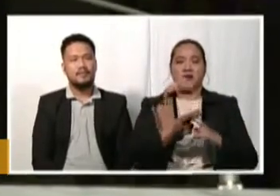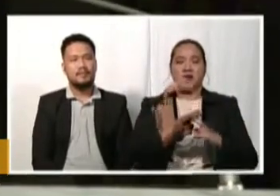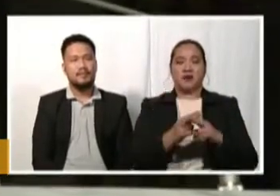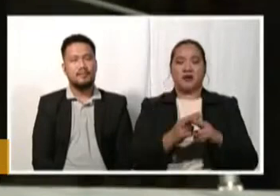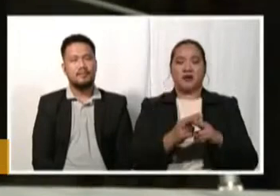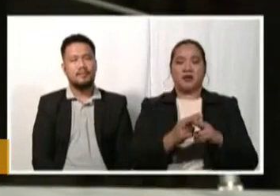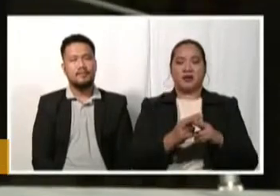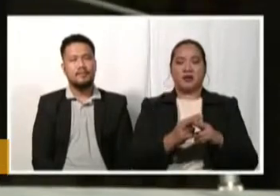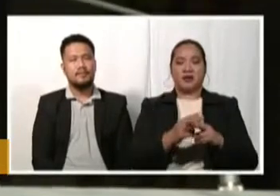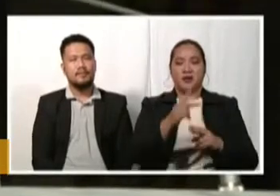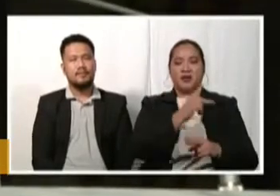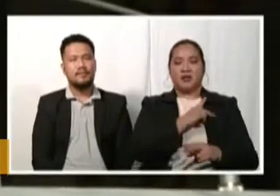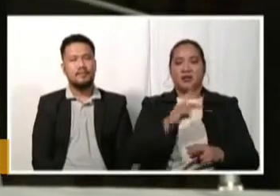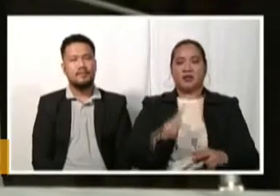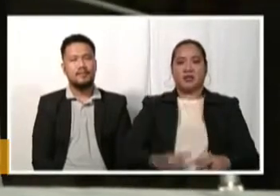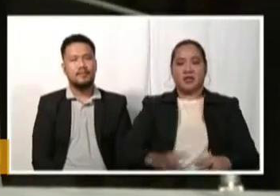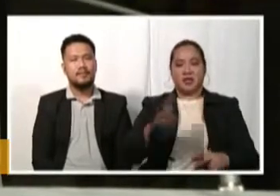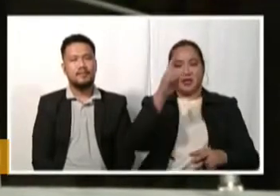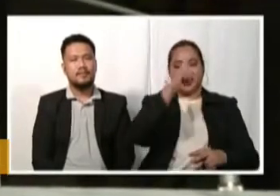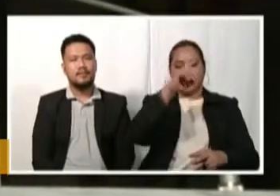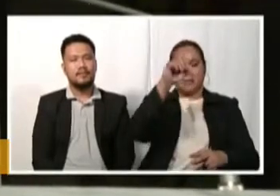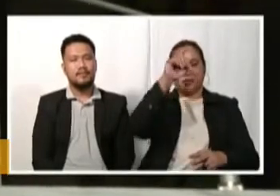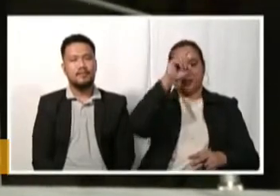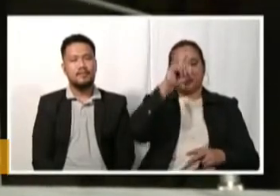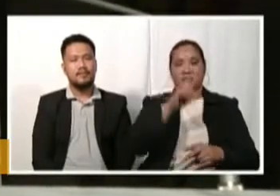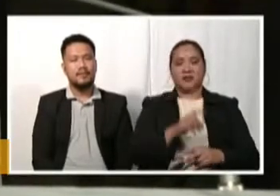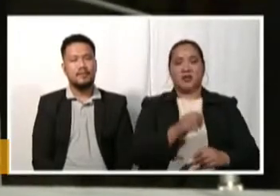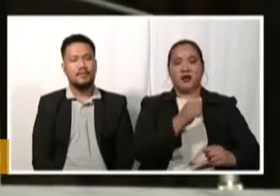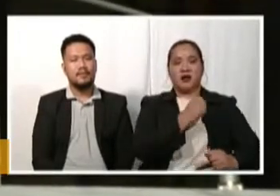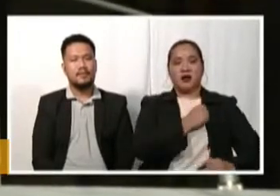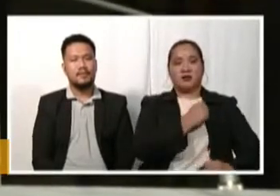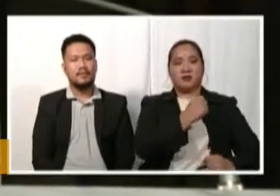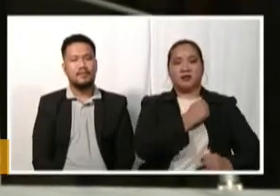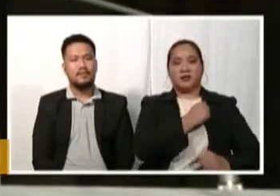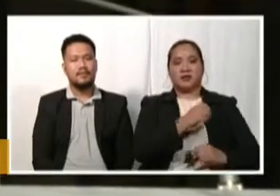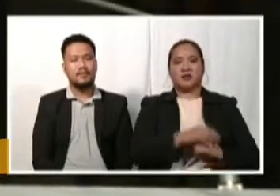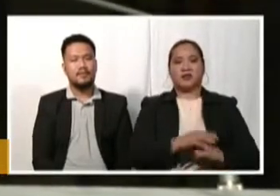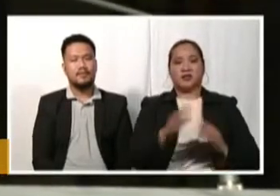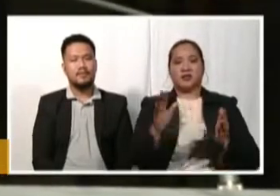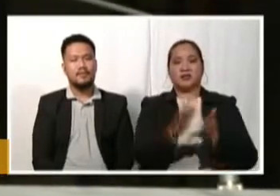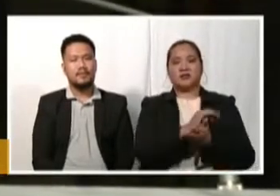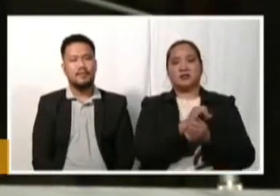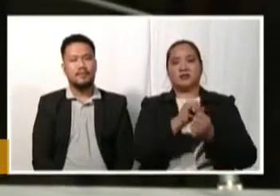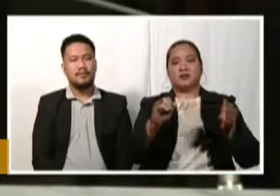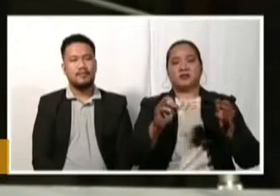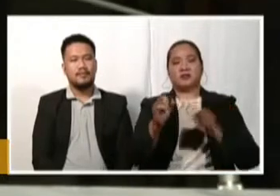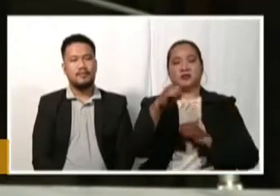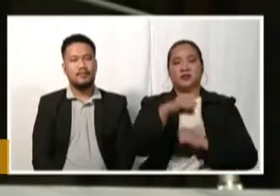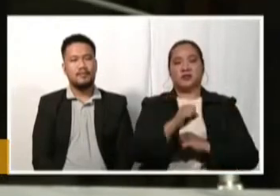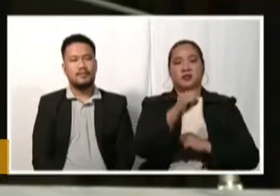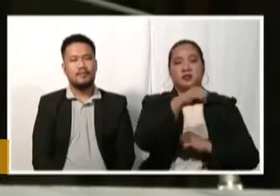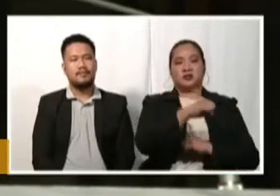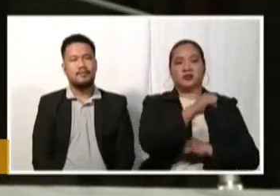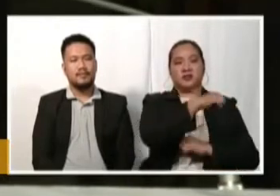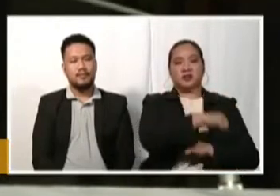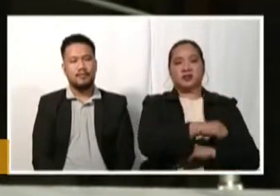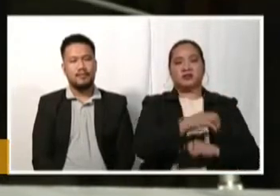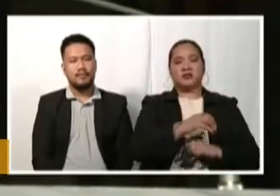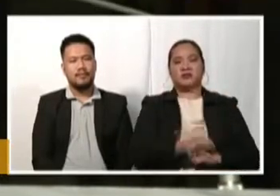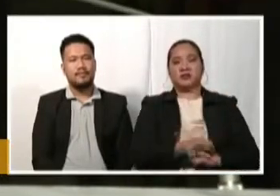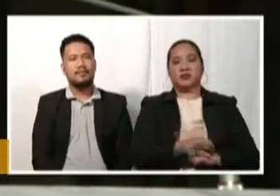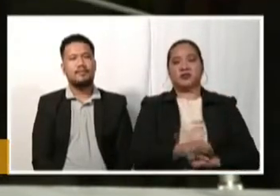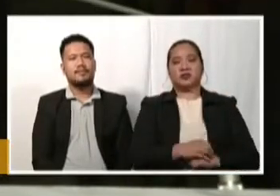Pharaohs, chariots, and army he has hurled into the sea. The elite of